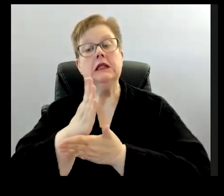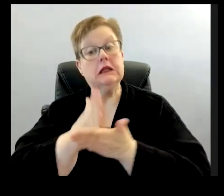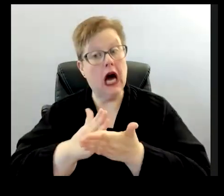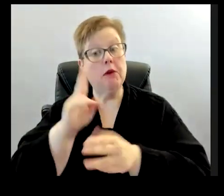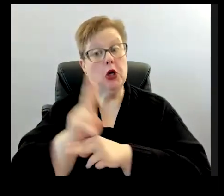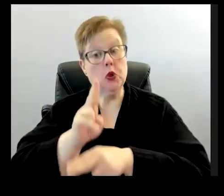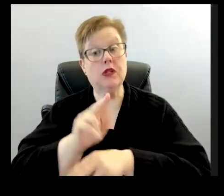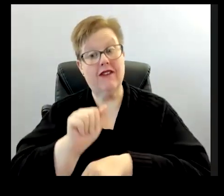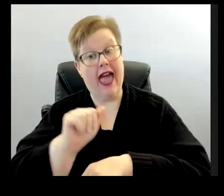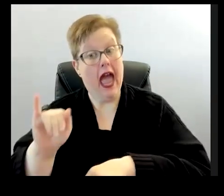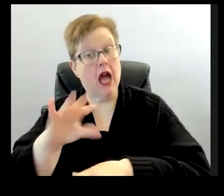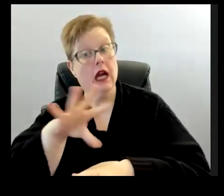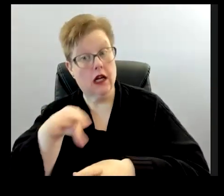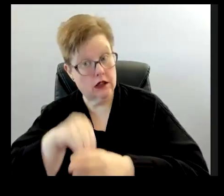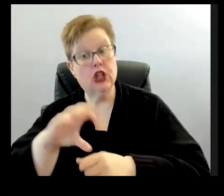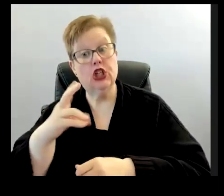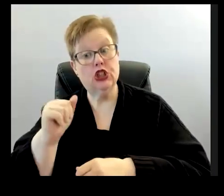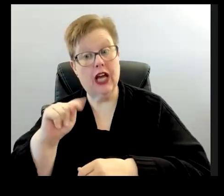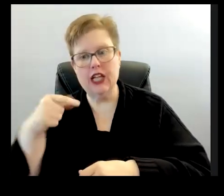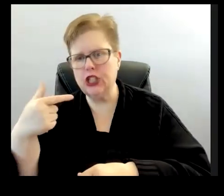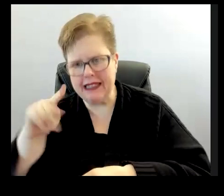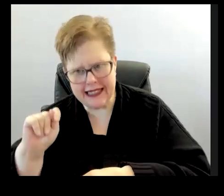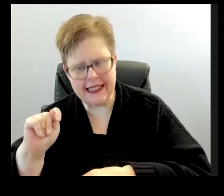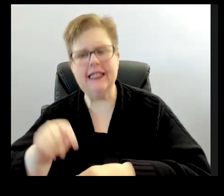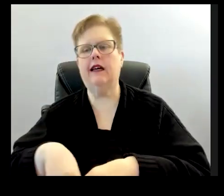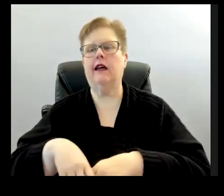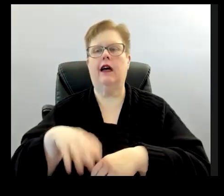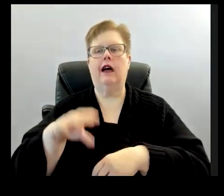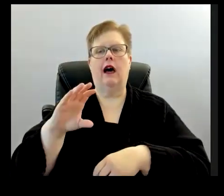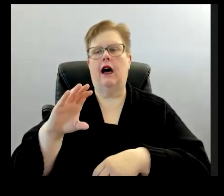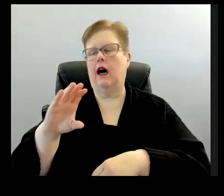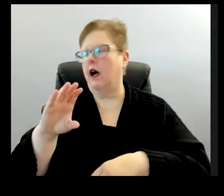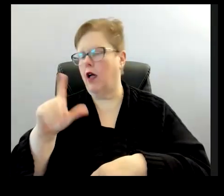uses of AI, including ChatGPT,